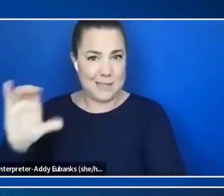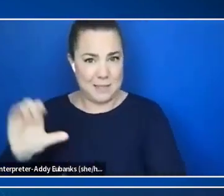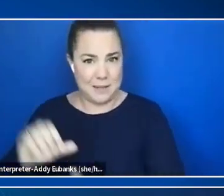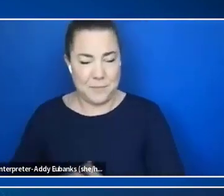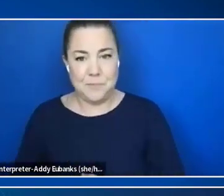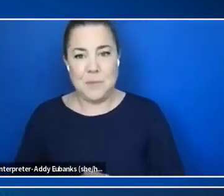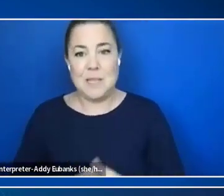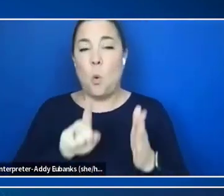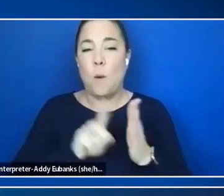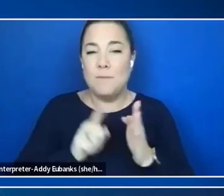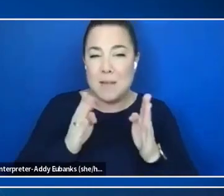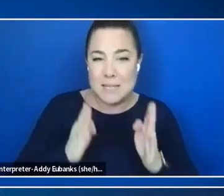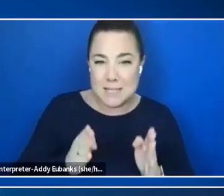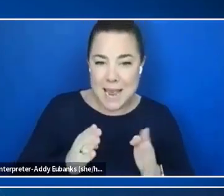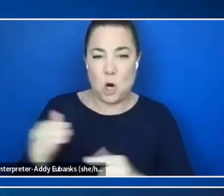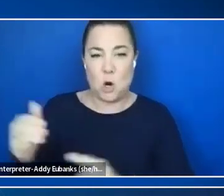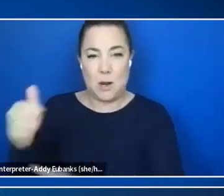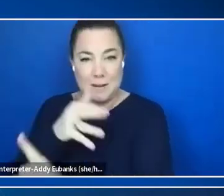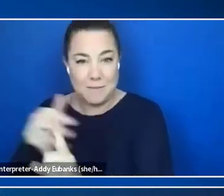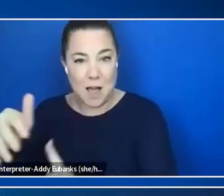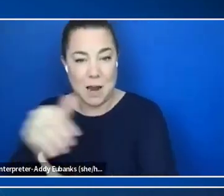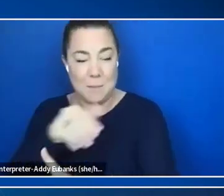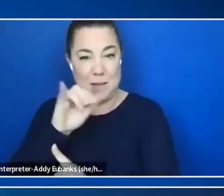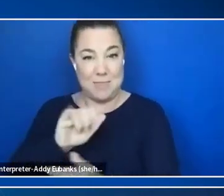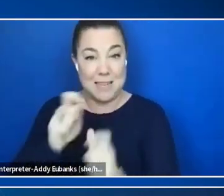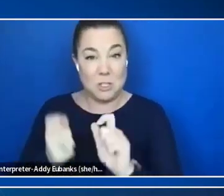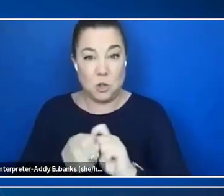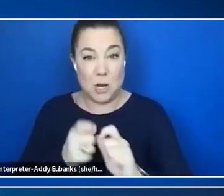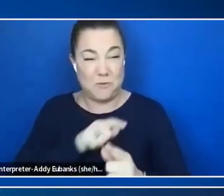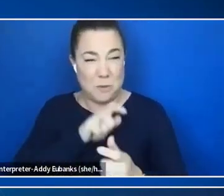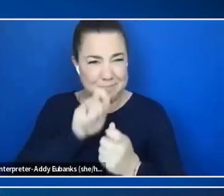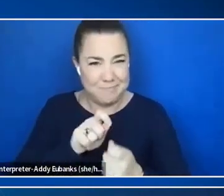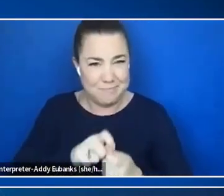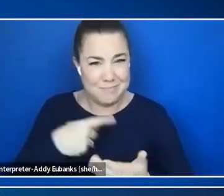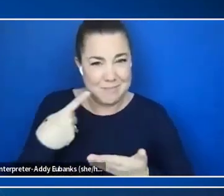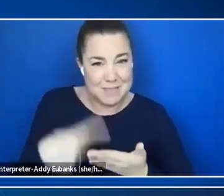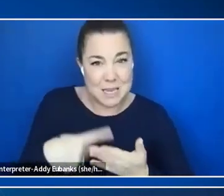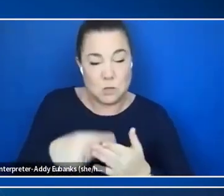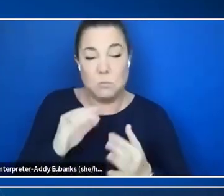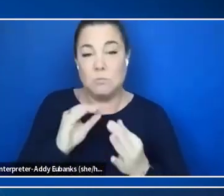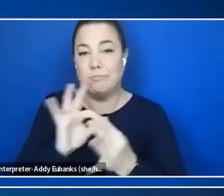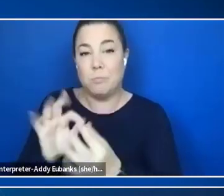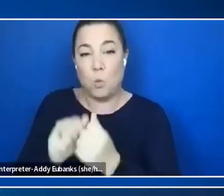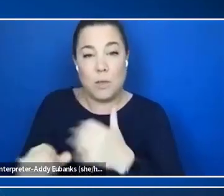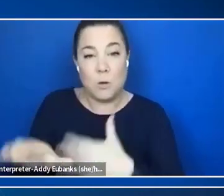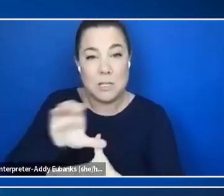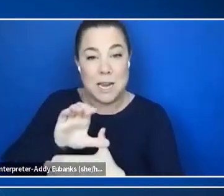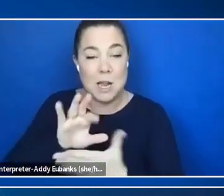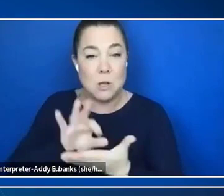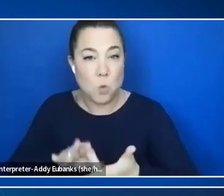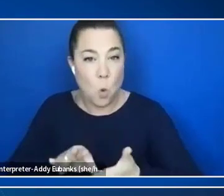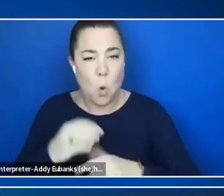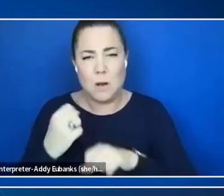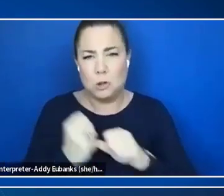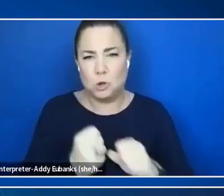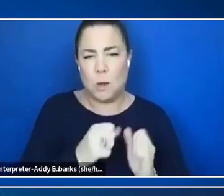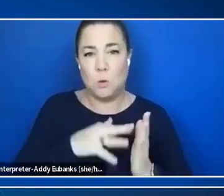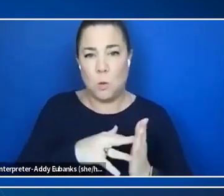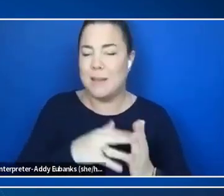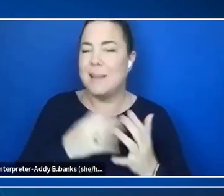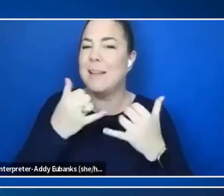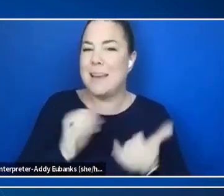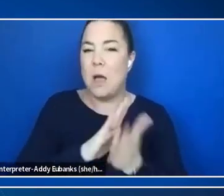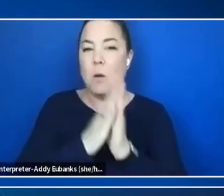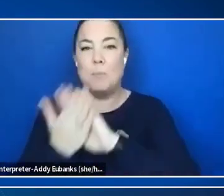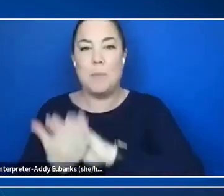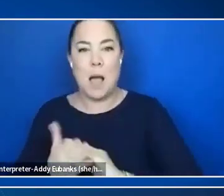investigator and environment to it, and changing it from a detailed discussion with criterion scores and strengths and weaknesses to a binary